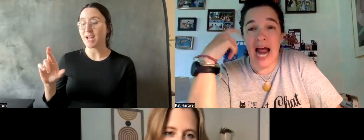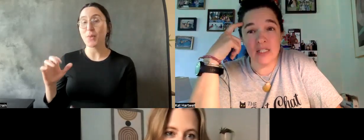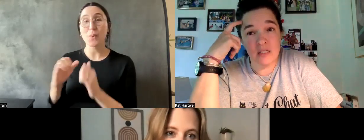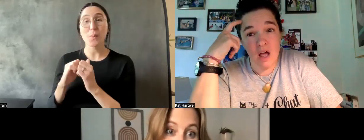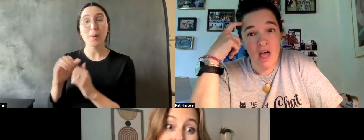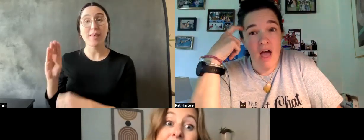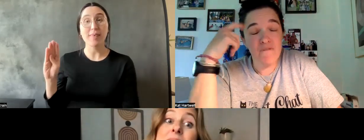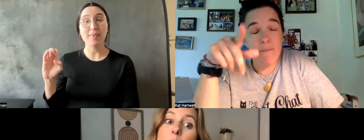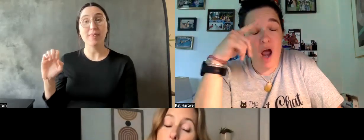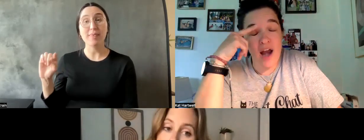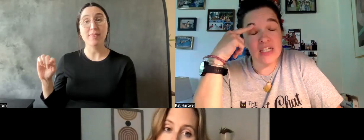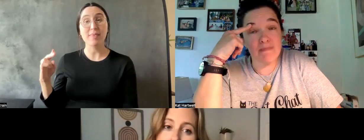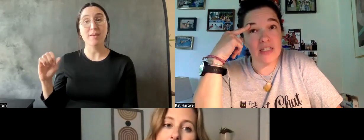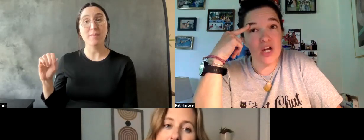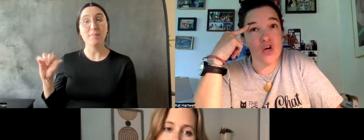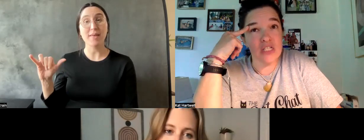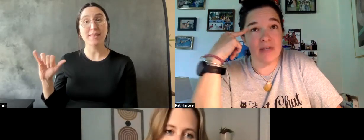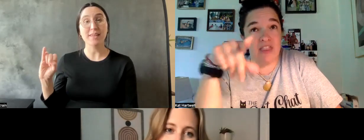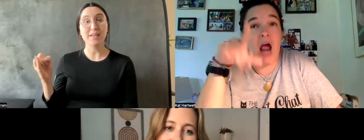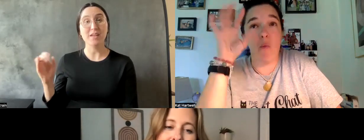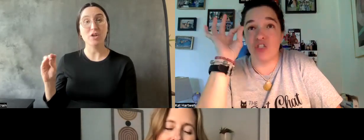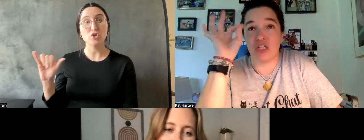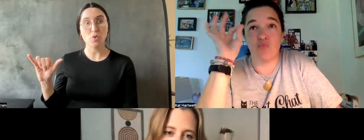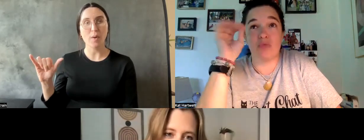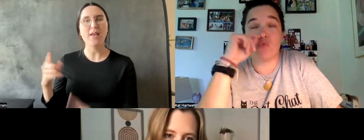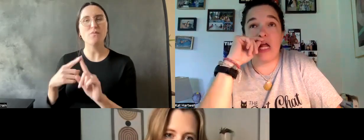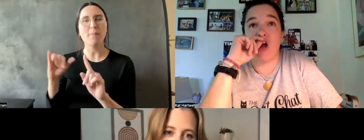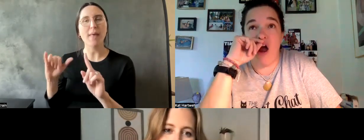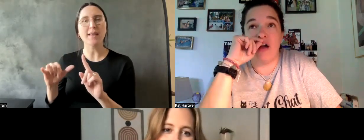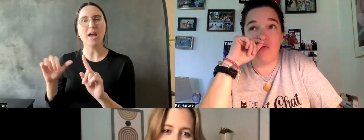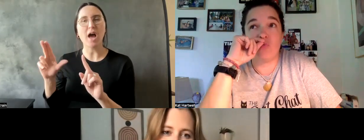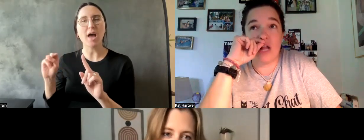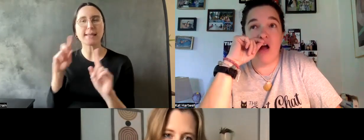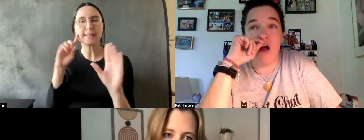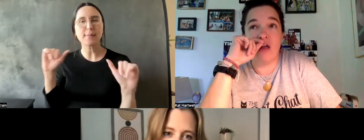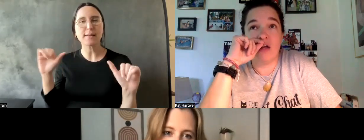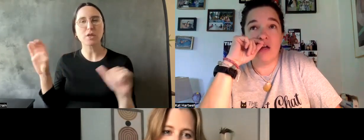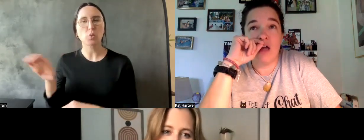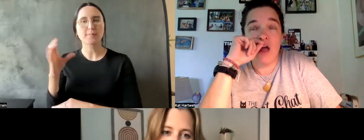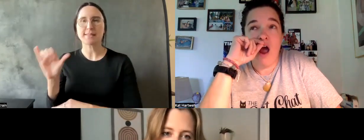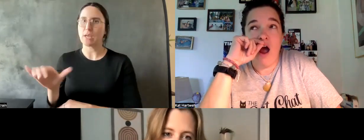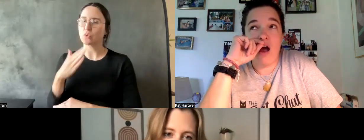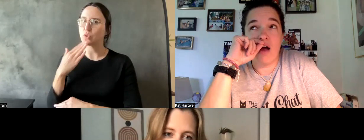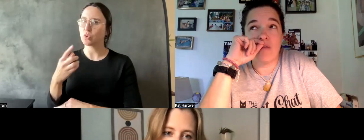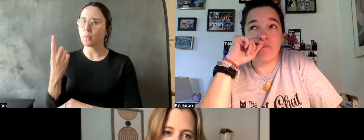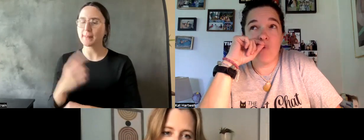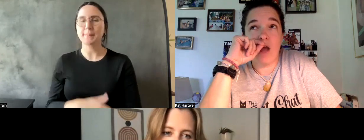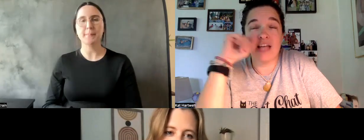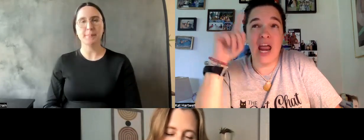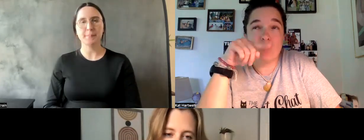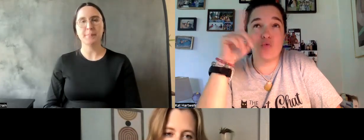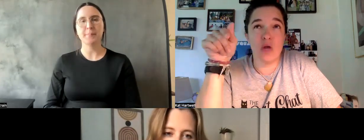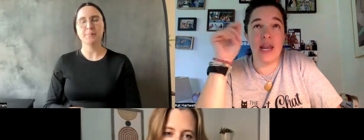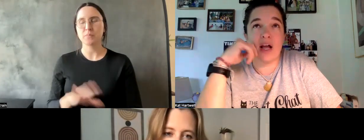Joy Land from the Ooh. Unexpected Christmas. That was just really good. Really good. What